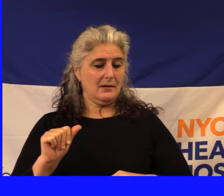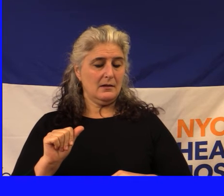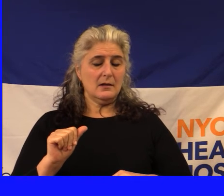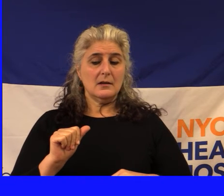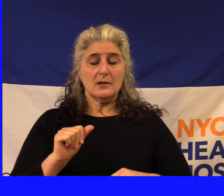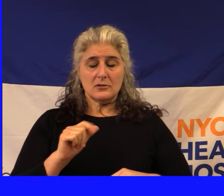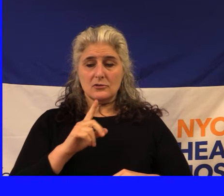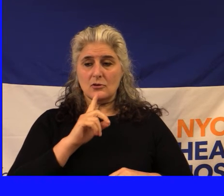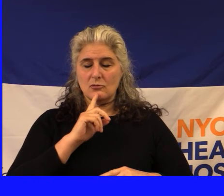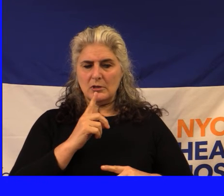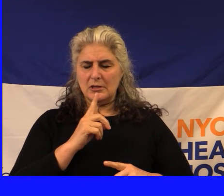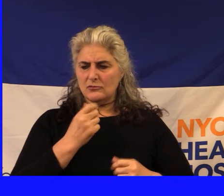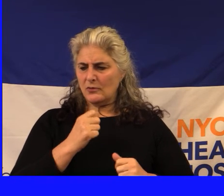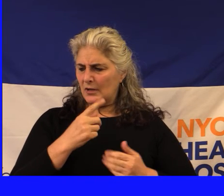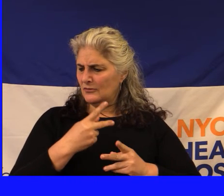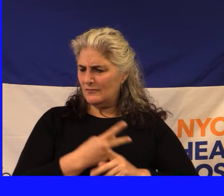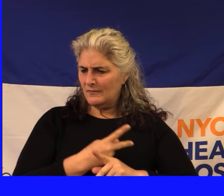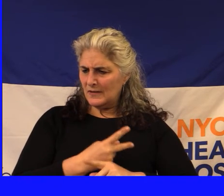facility side for